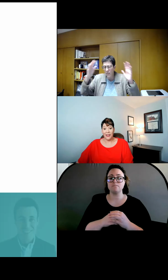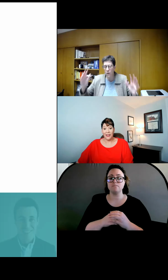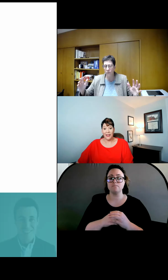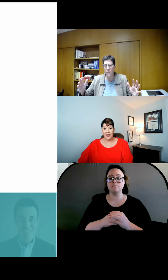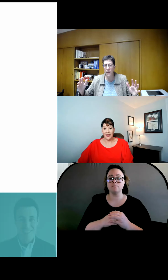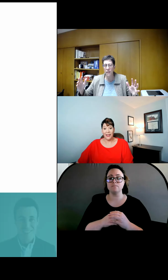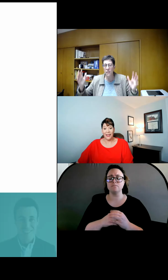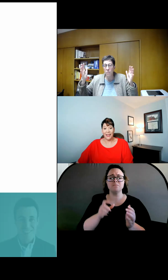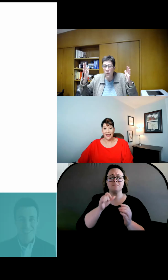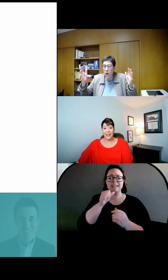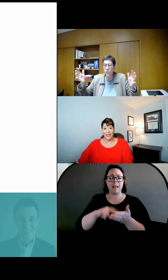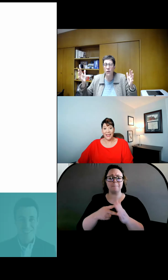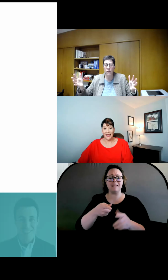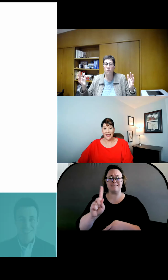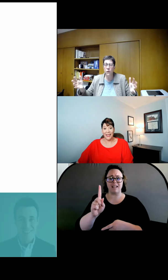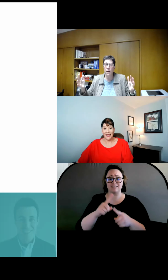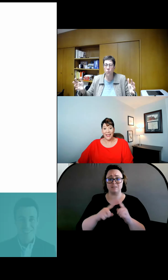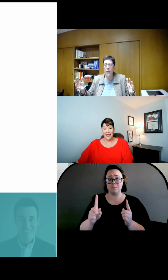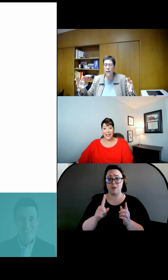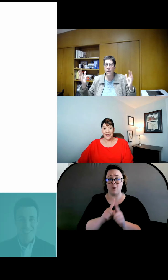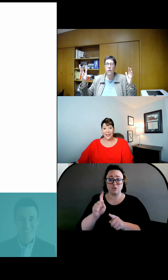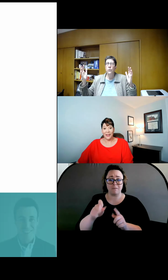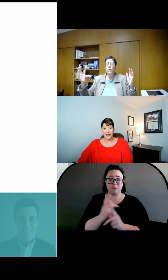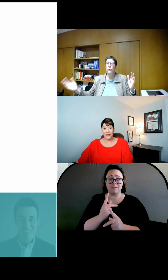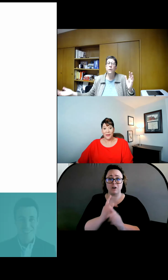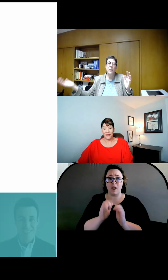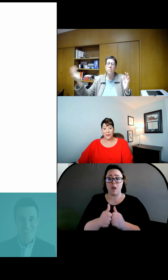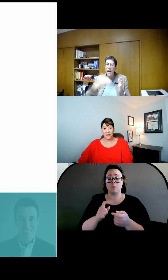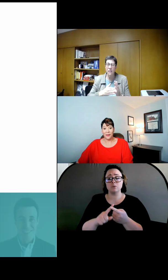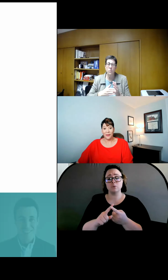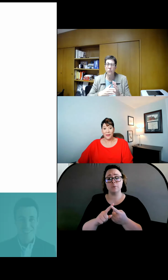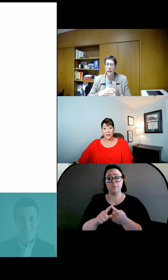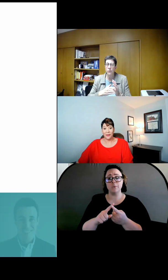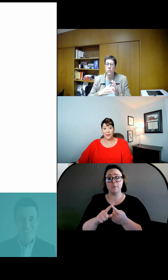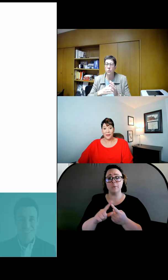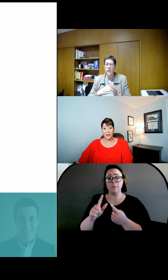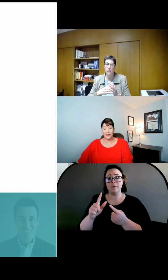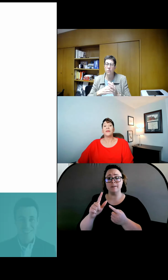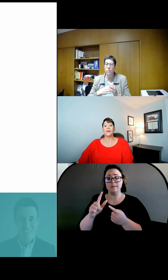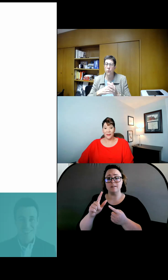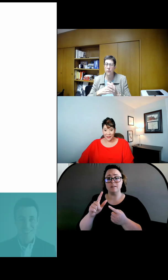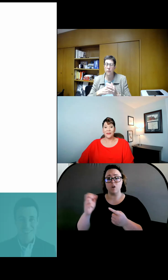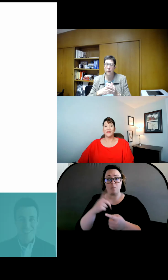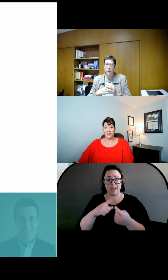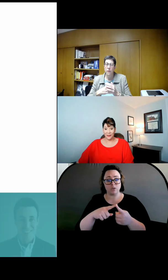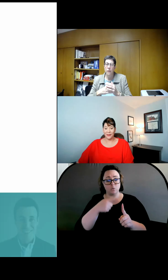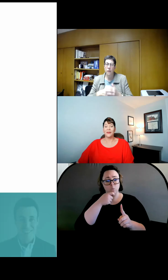and I mean no offense by this, but we also have to figure out a way to get back to the providers who are making a